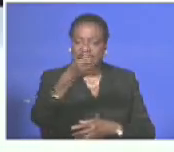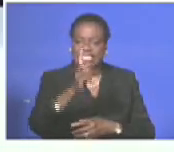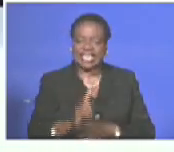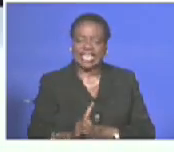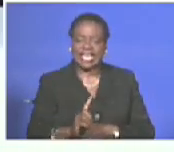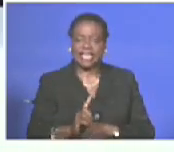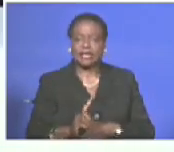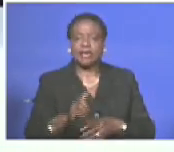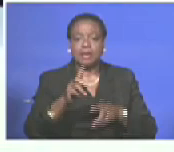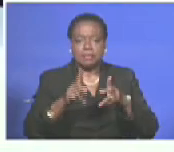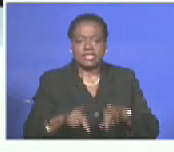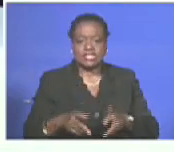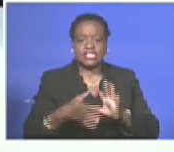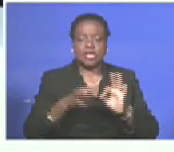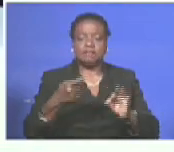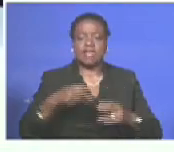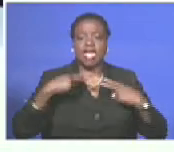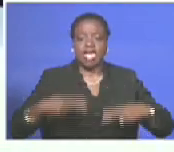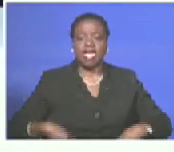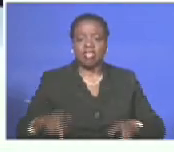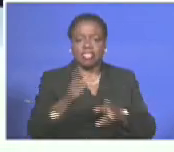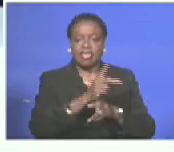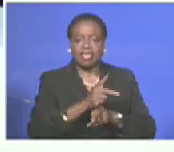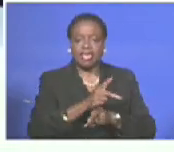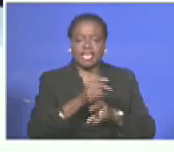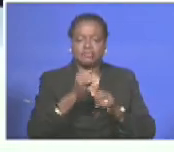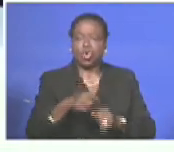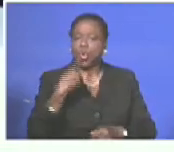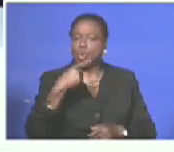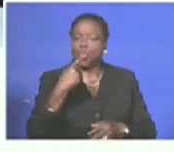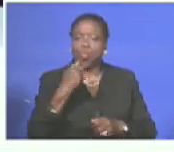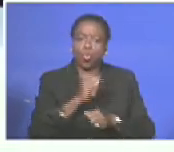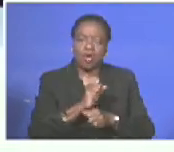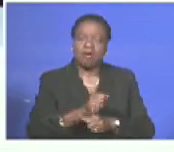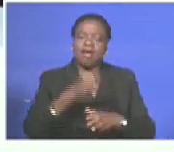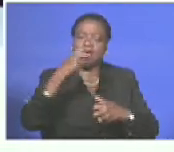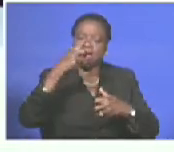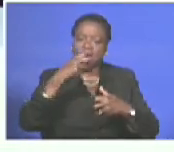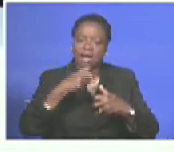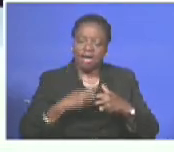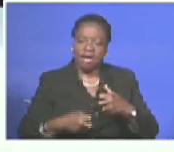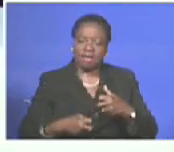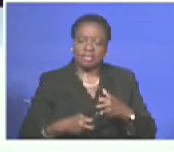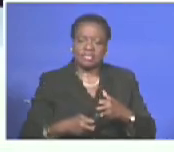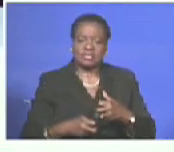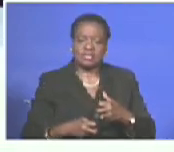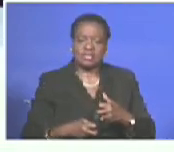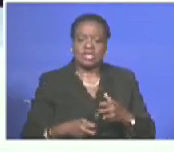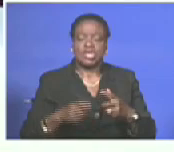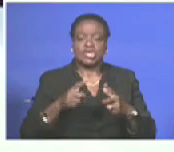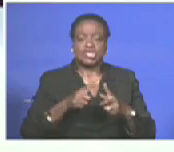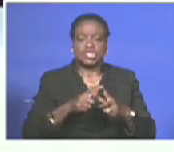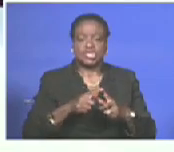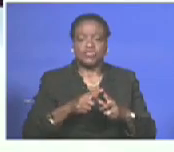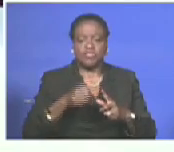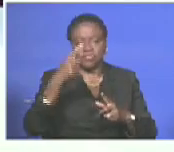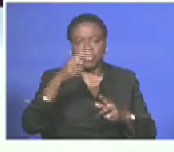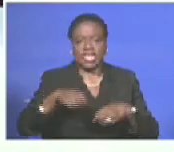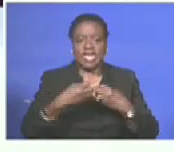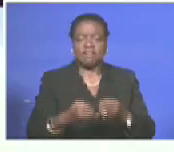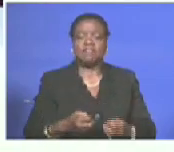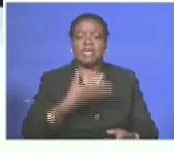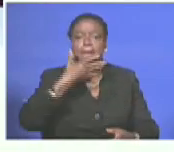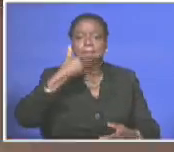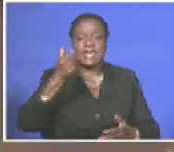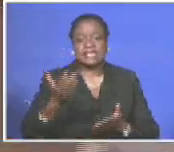the healthcare industry who work tirelessly to provide our nation with the best service in